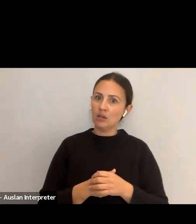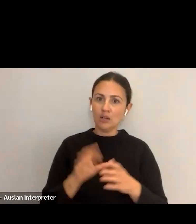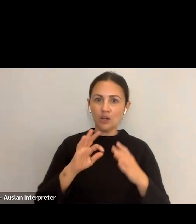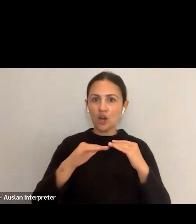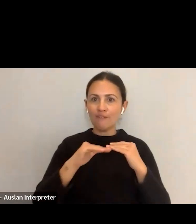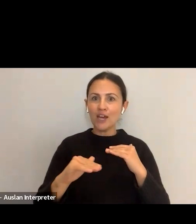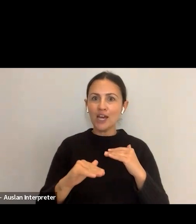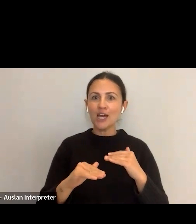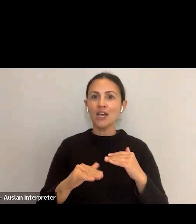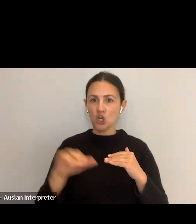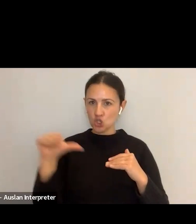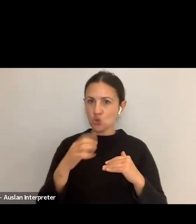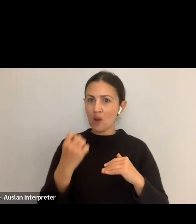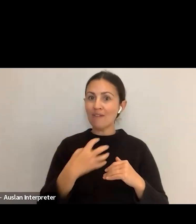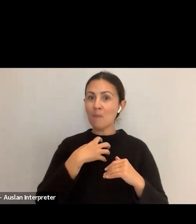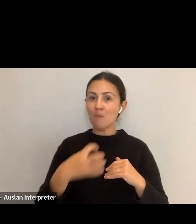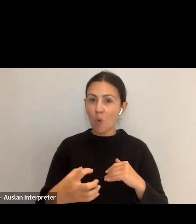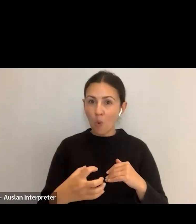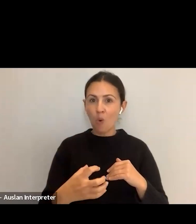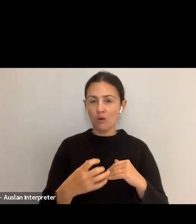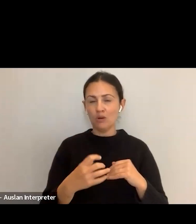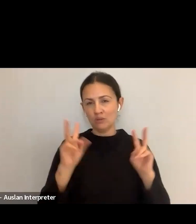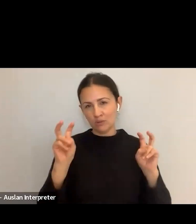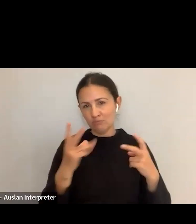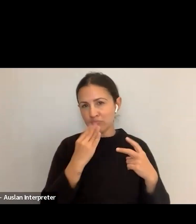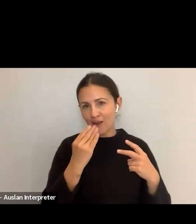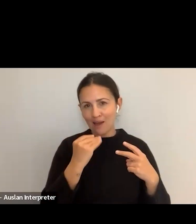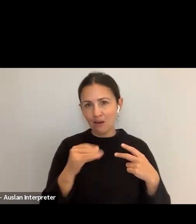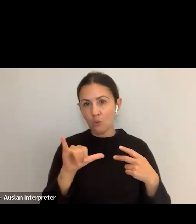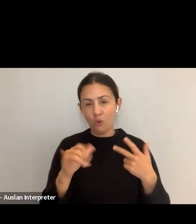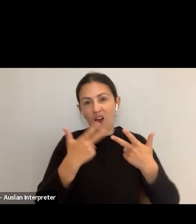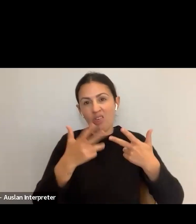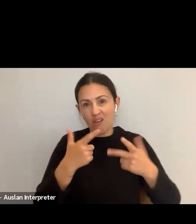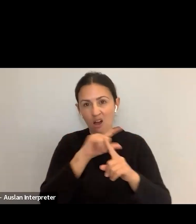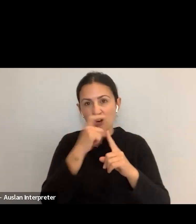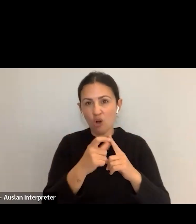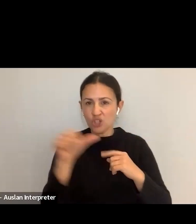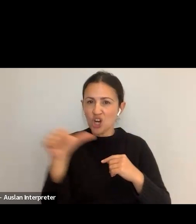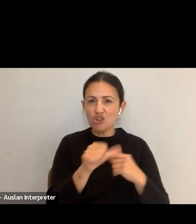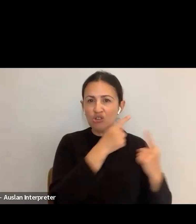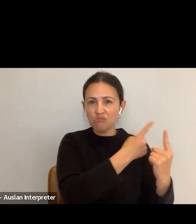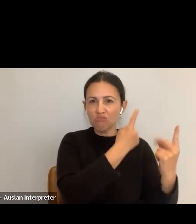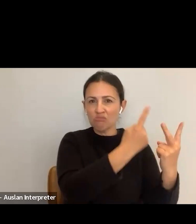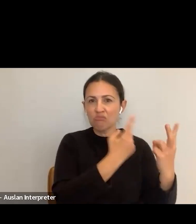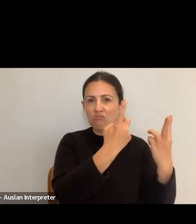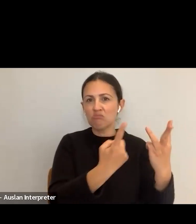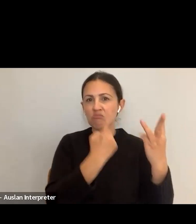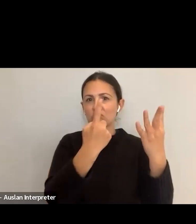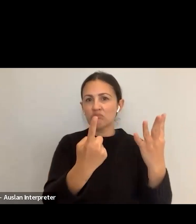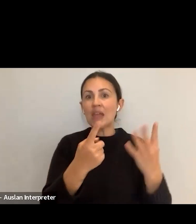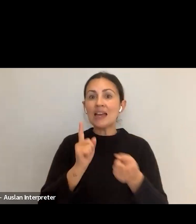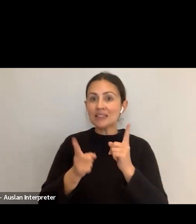they're not necessarily supported in new thinking, in new ideas. And you do sit with your imposter syndrome when